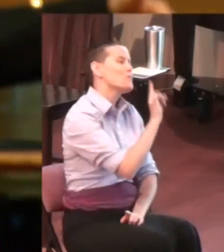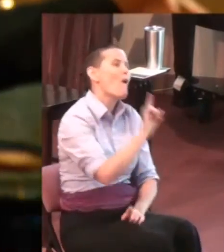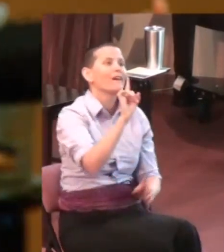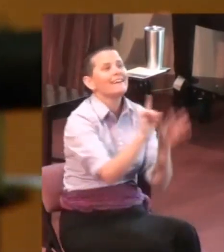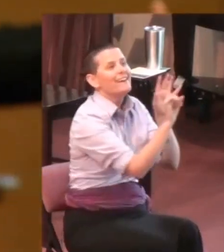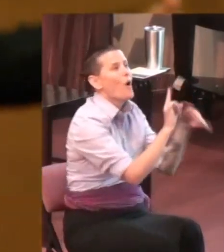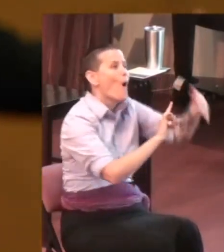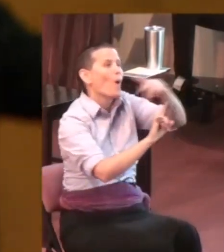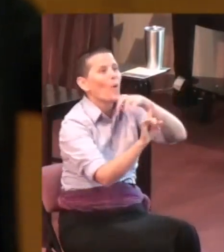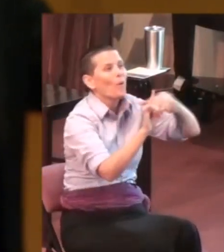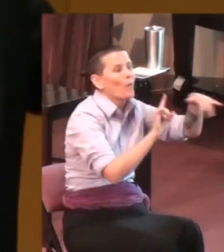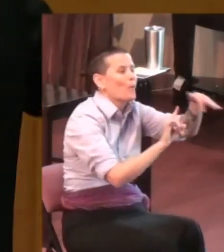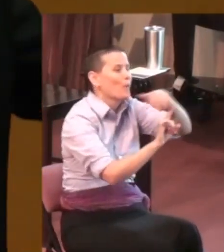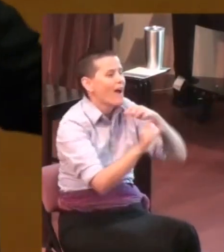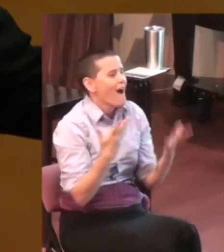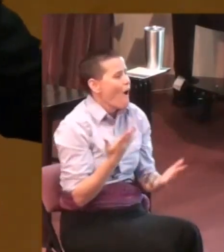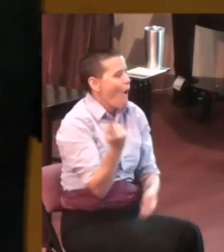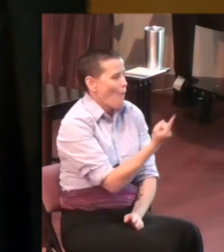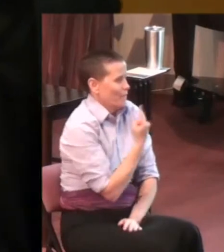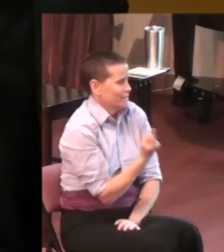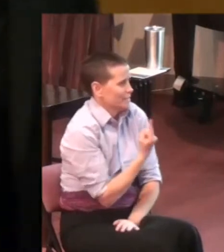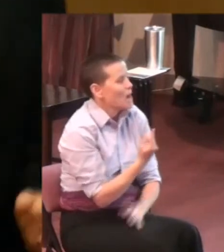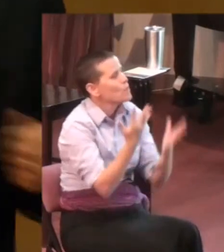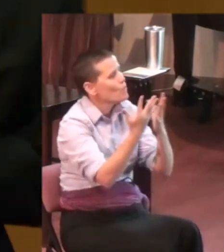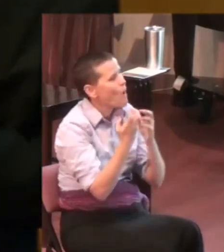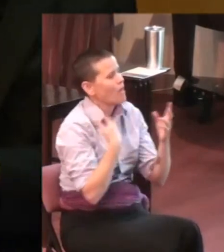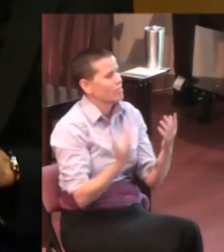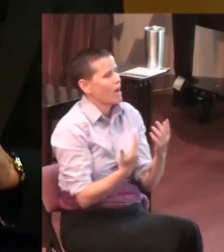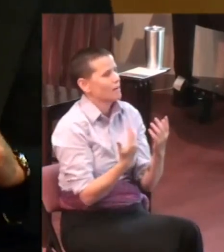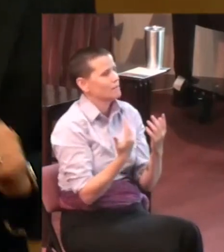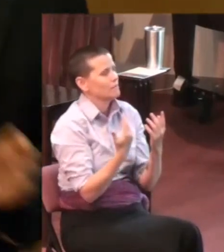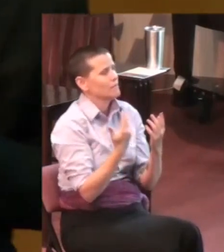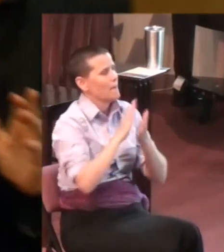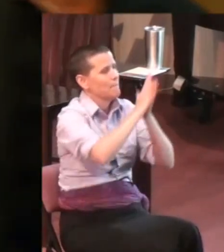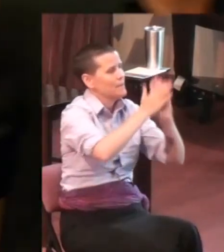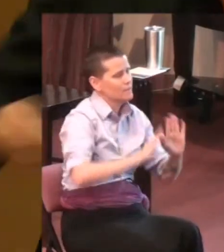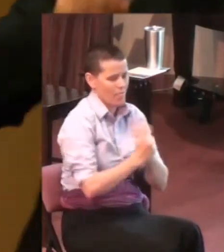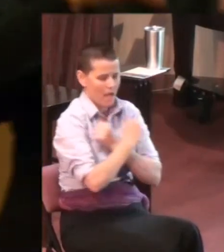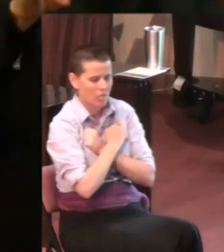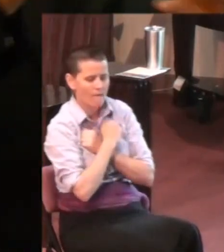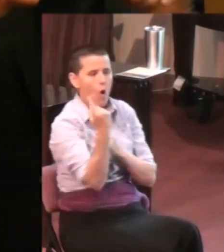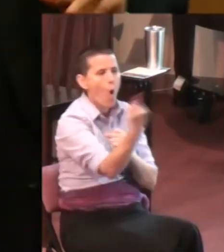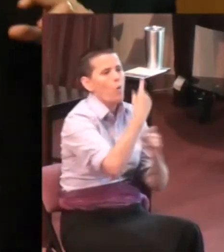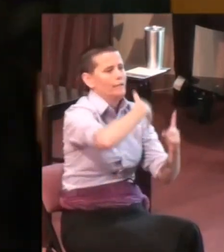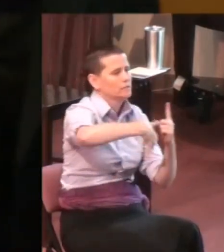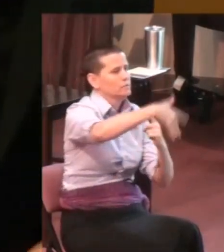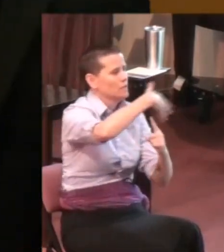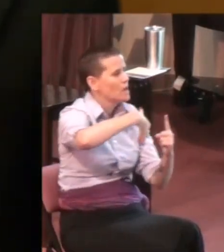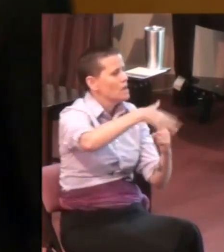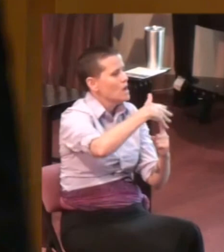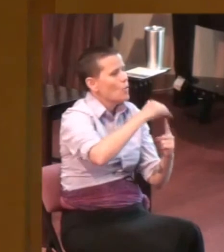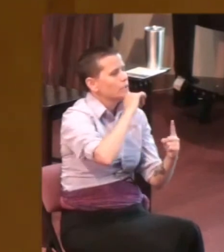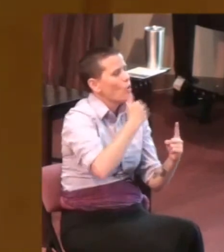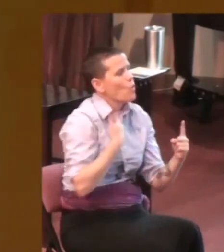to bring that peace and that love wherever we go. We don't want to check out like the time clock and then, okay, now I'm in the world, da, da, da, da, da, da.